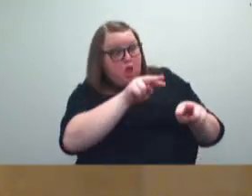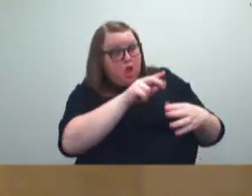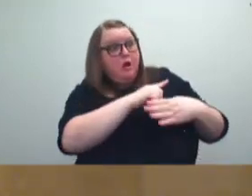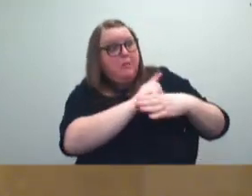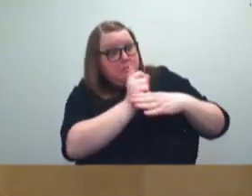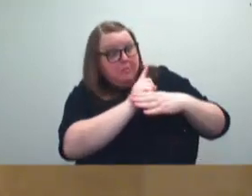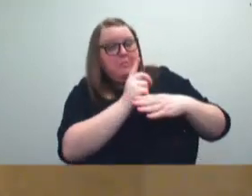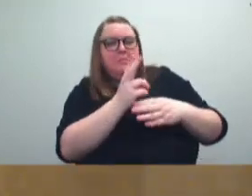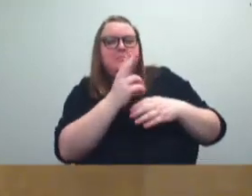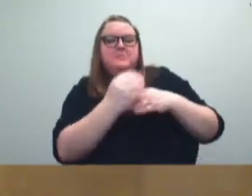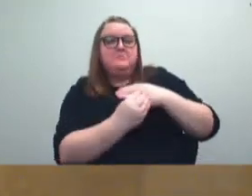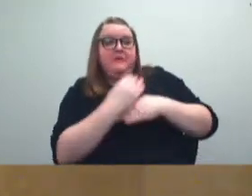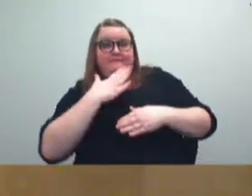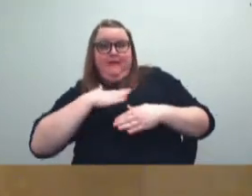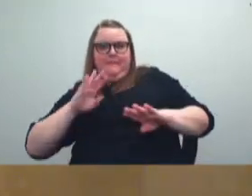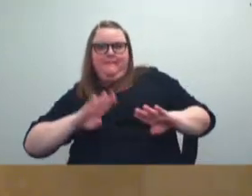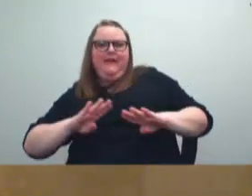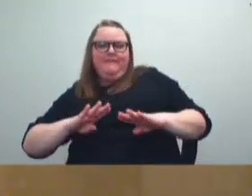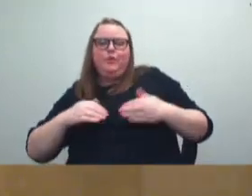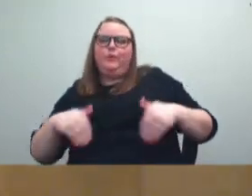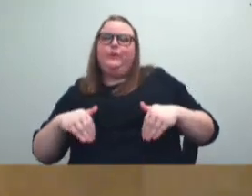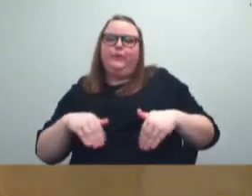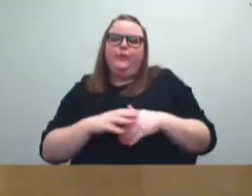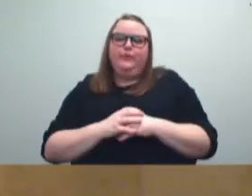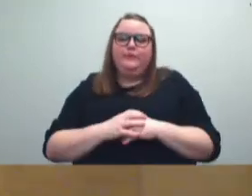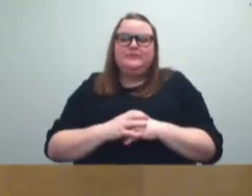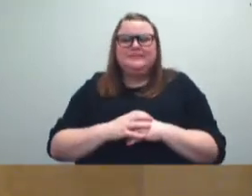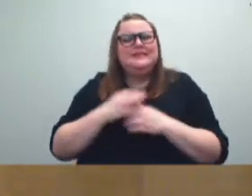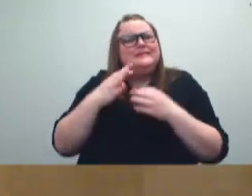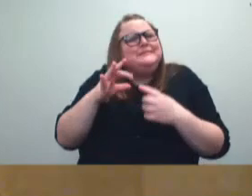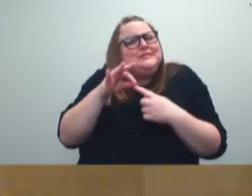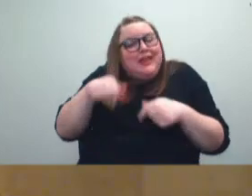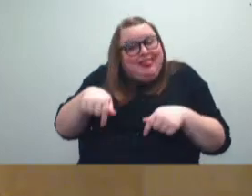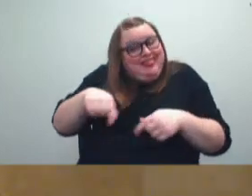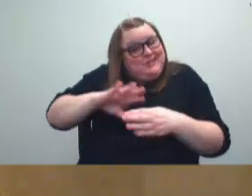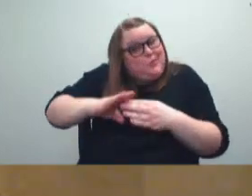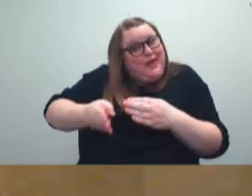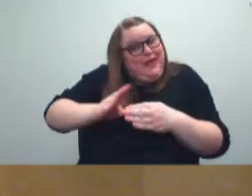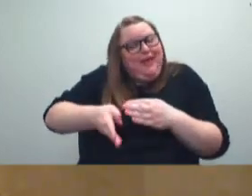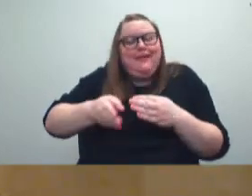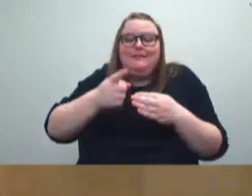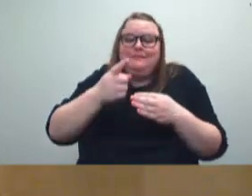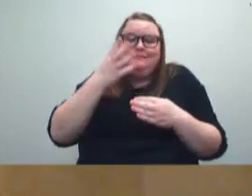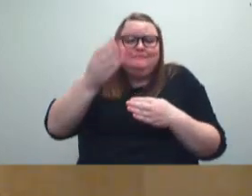weekend. You're out, just be smart. I mean, we're going to enjoy ourselves. I'm going to enjoy